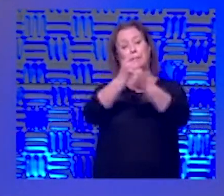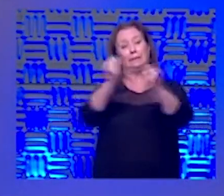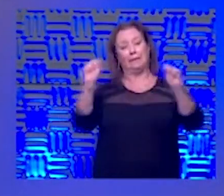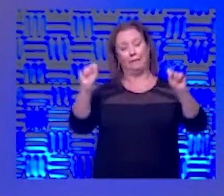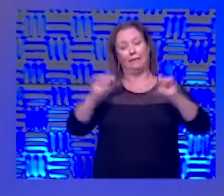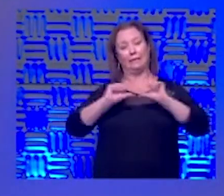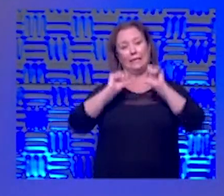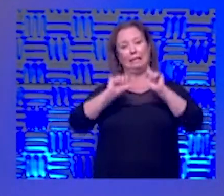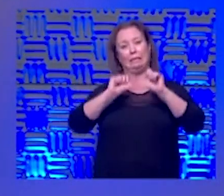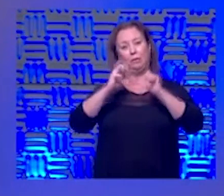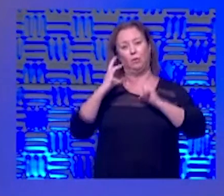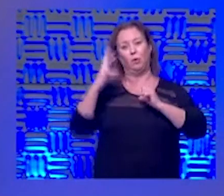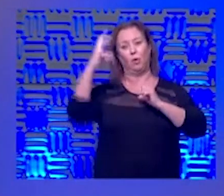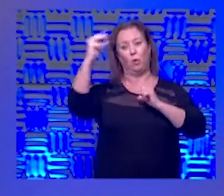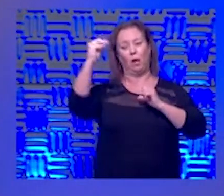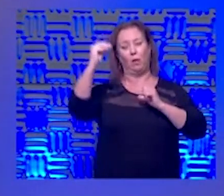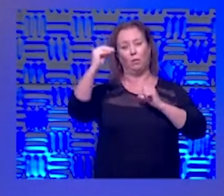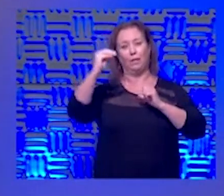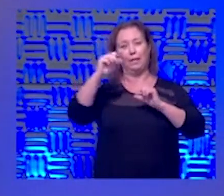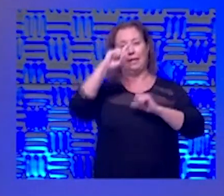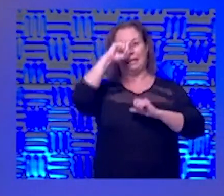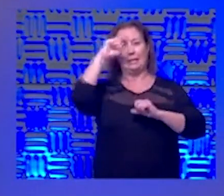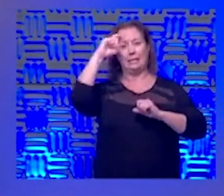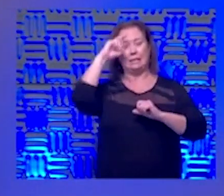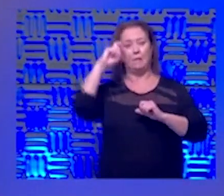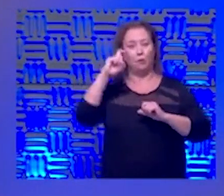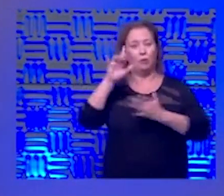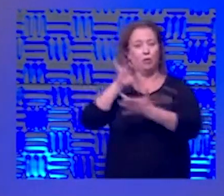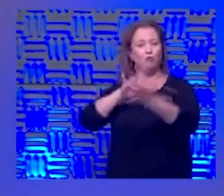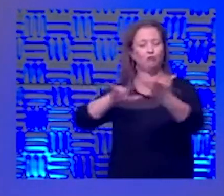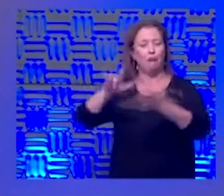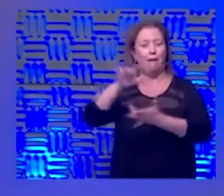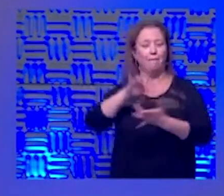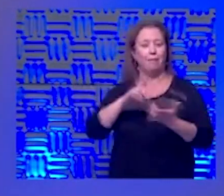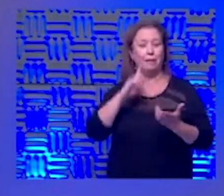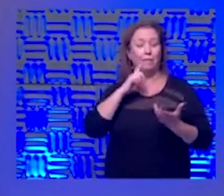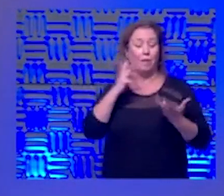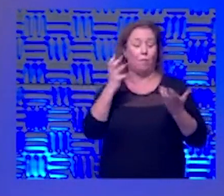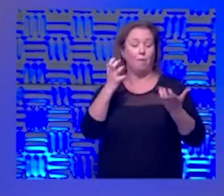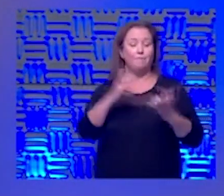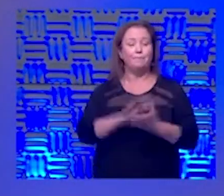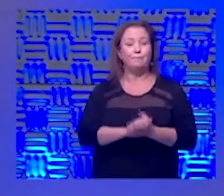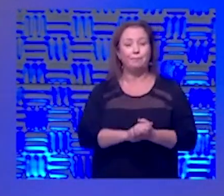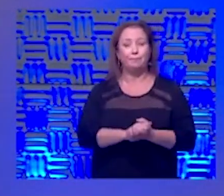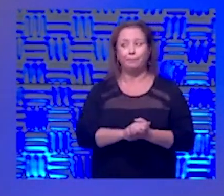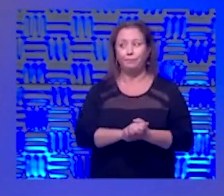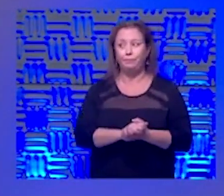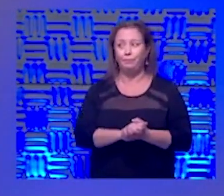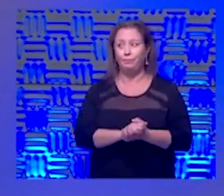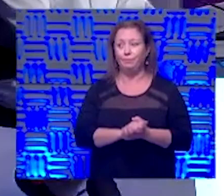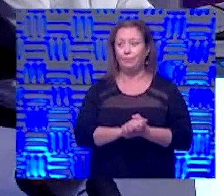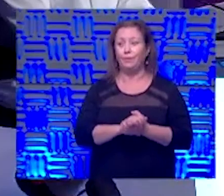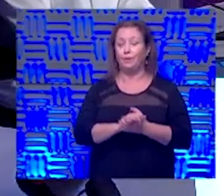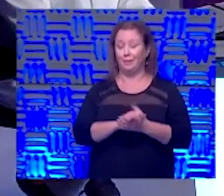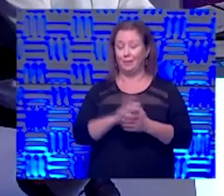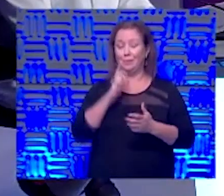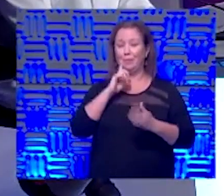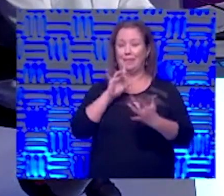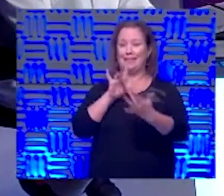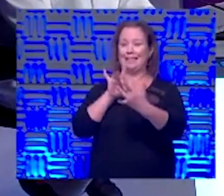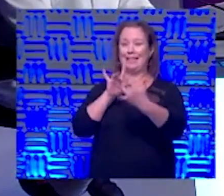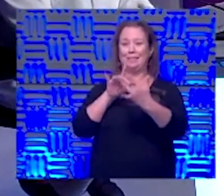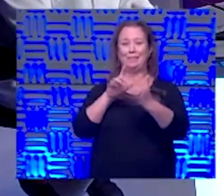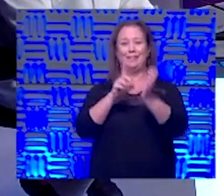they continue to move out in the summer and travel, should they choose to do so. So that's going to be one way we'll be staying in